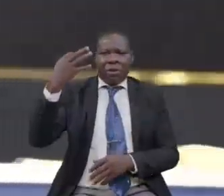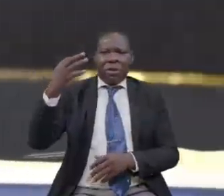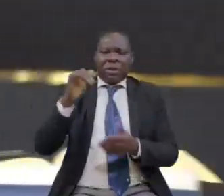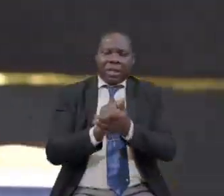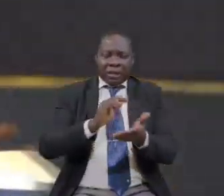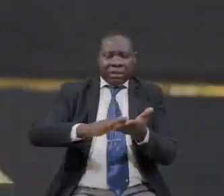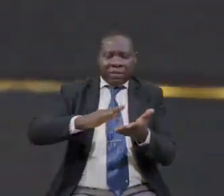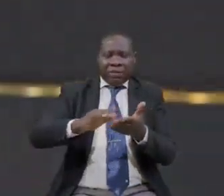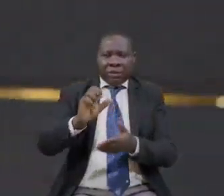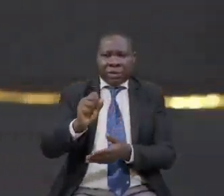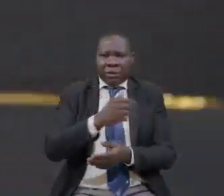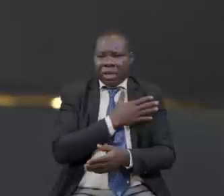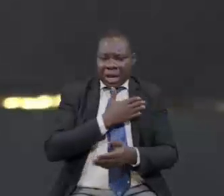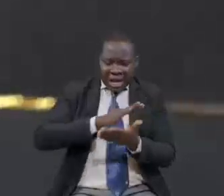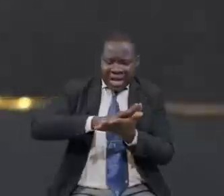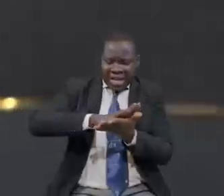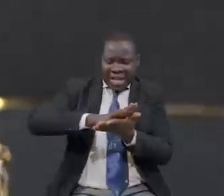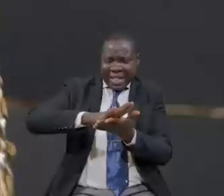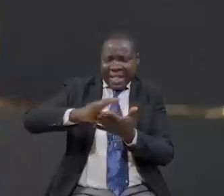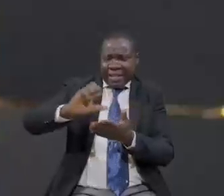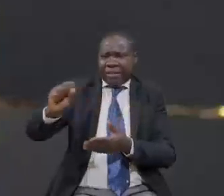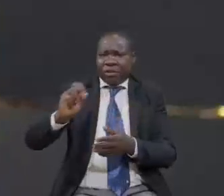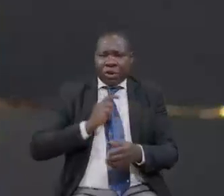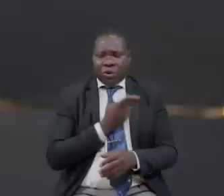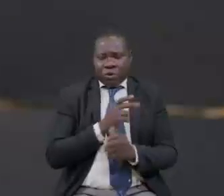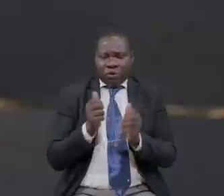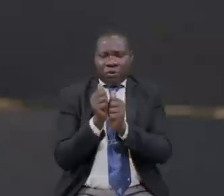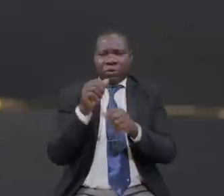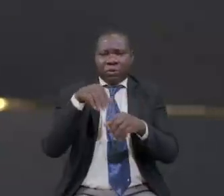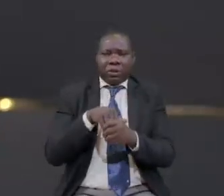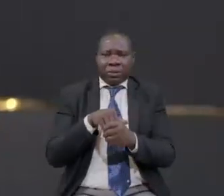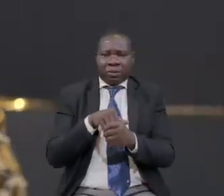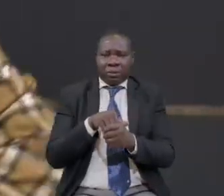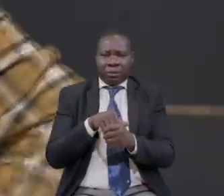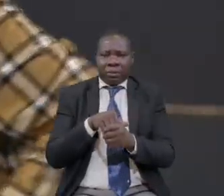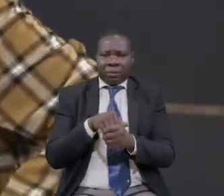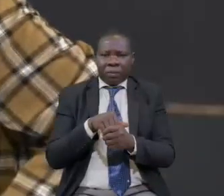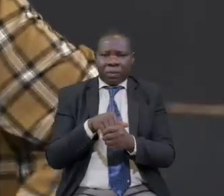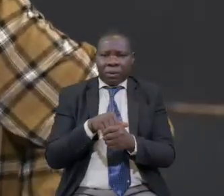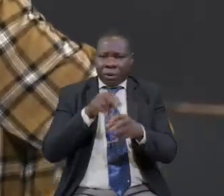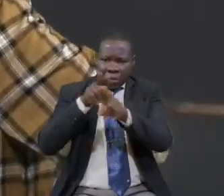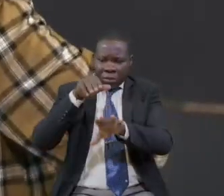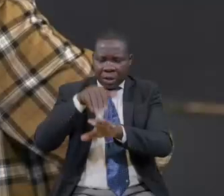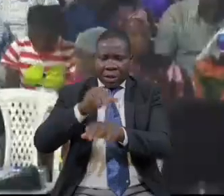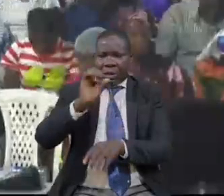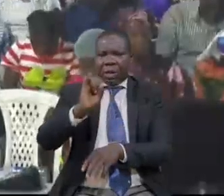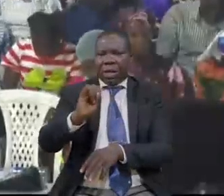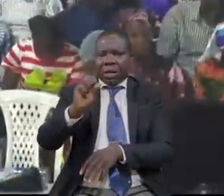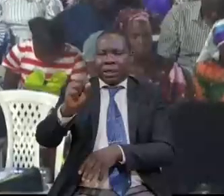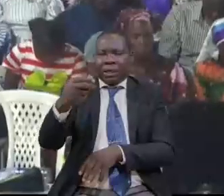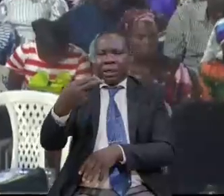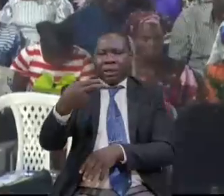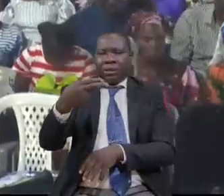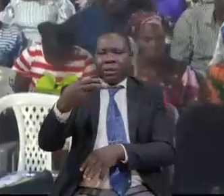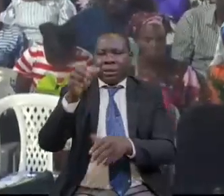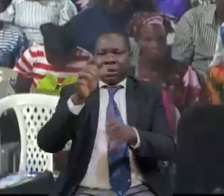and cleanses us within. And look at Isaiah chapter 55. Here we're